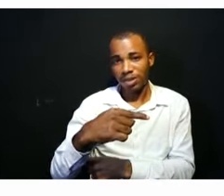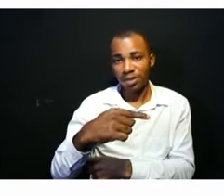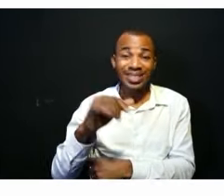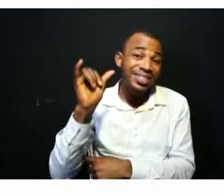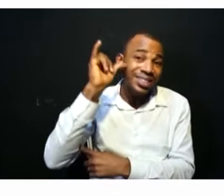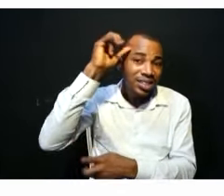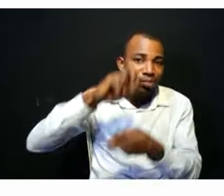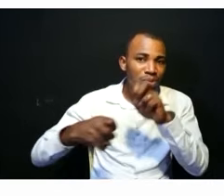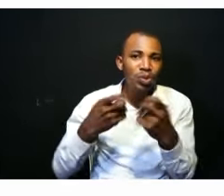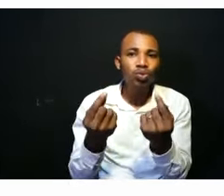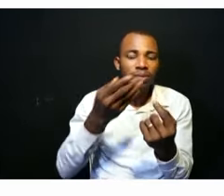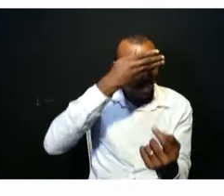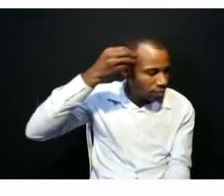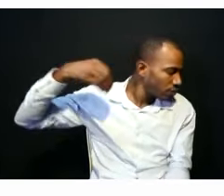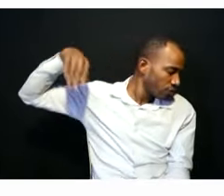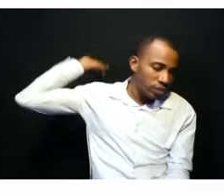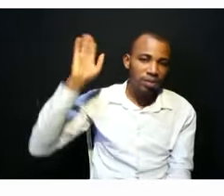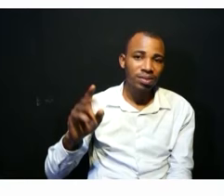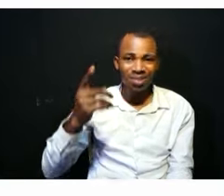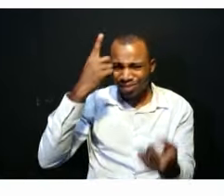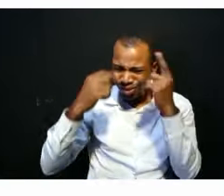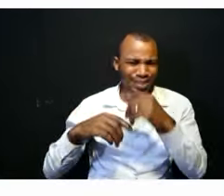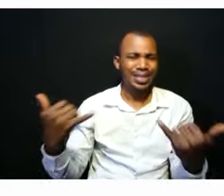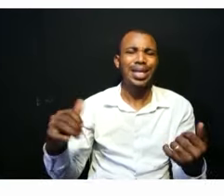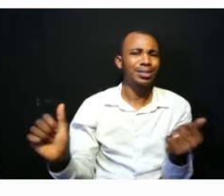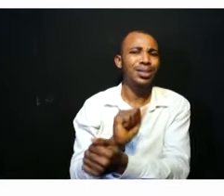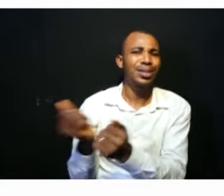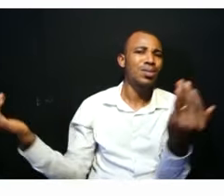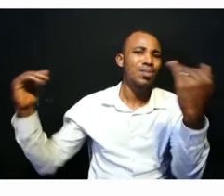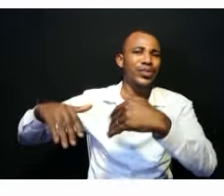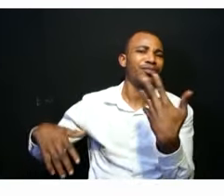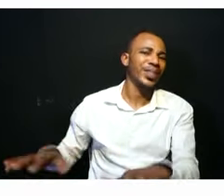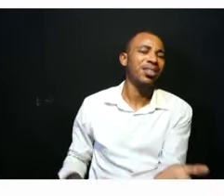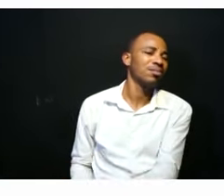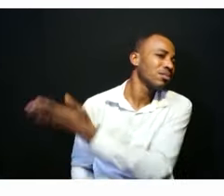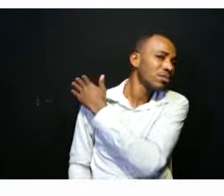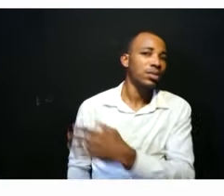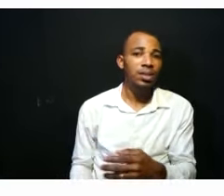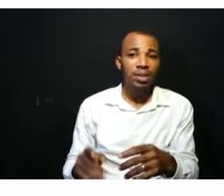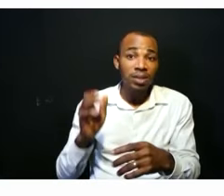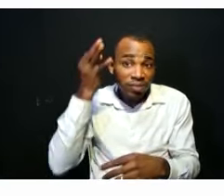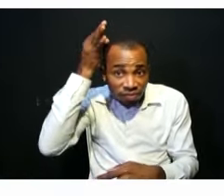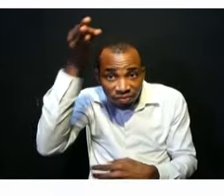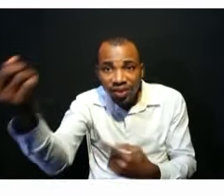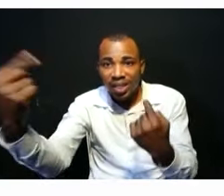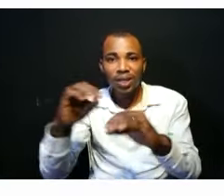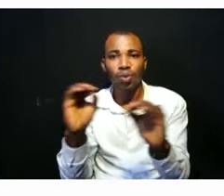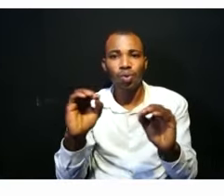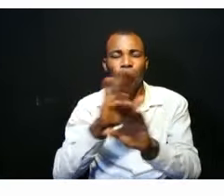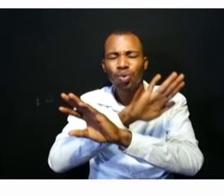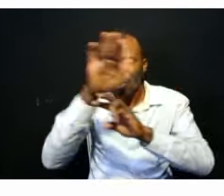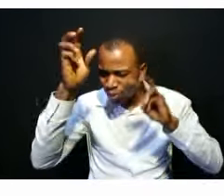to yesterday. It is a dead past. And then shut the unborn future.